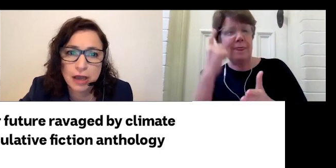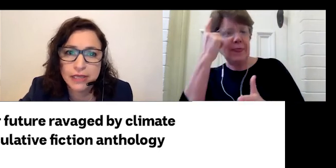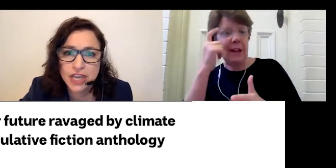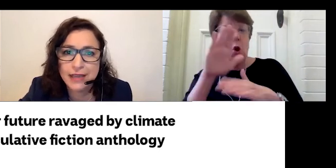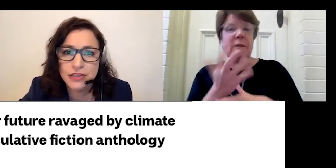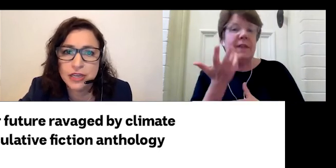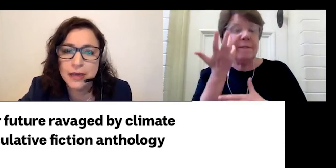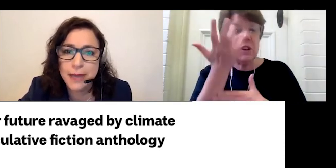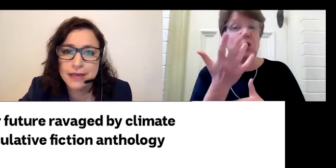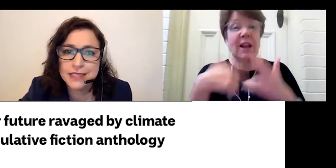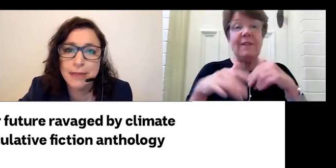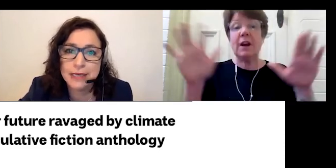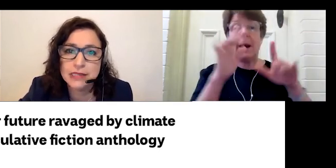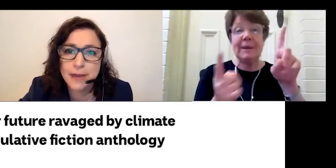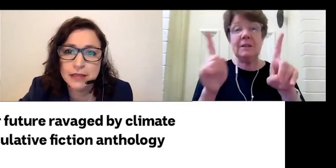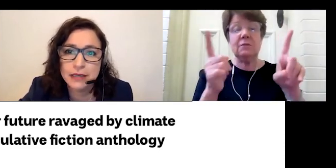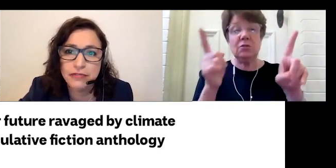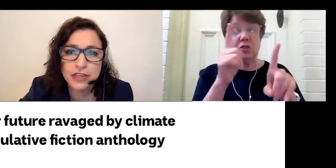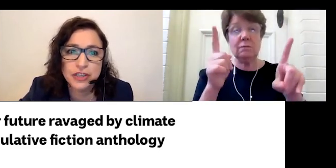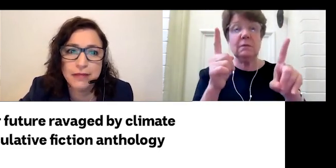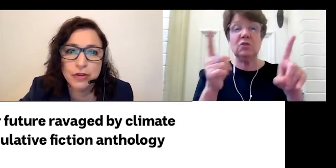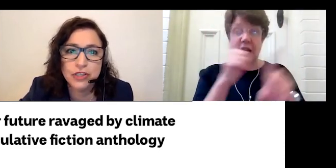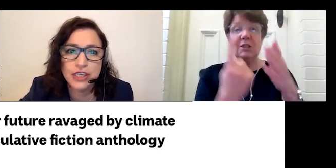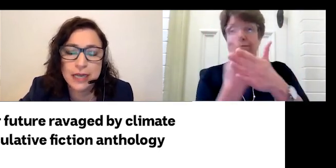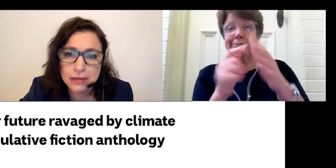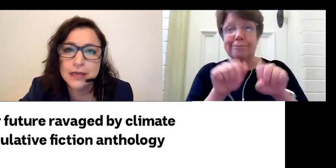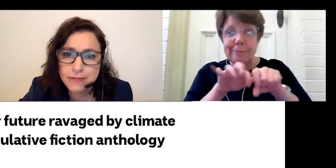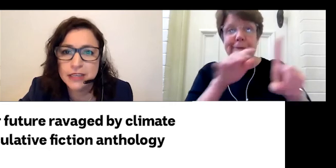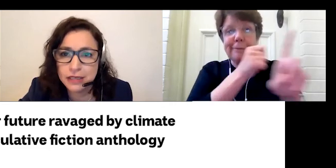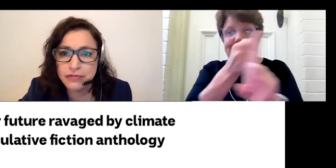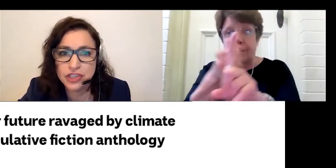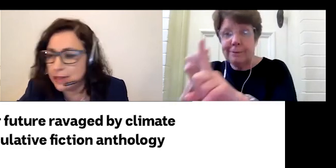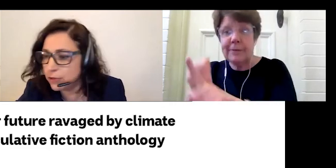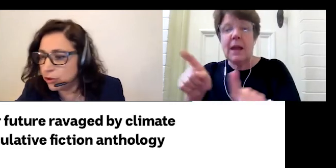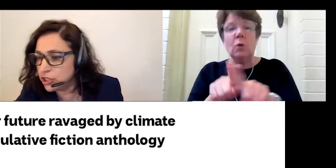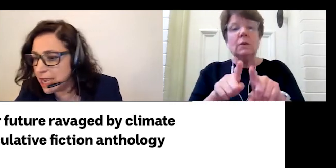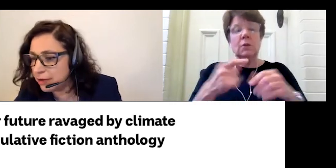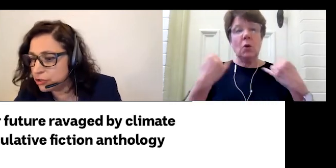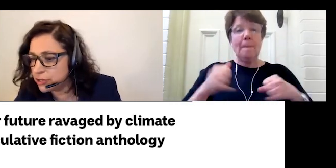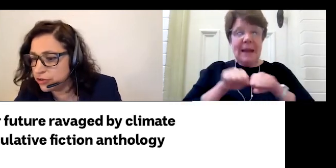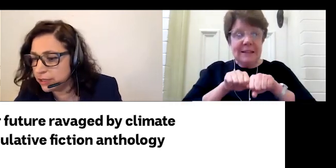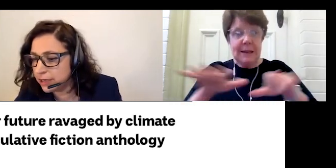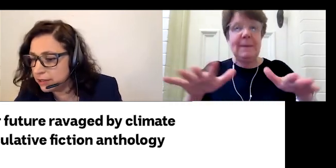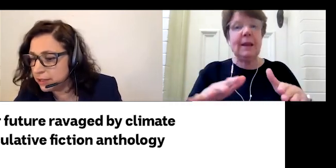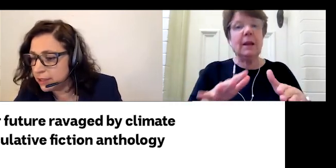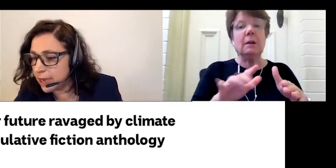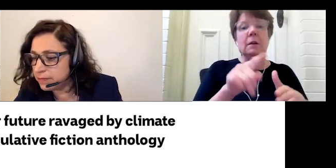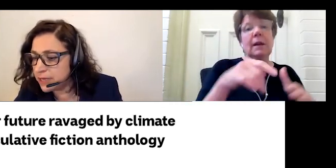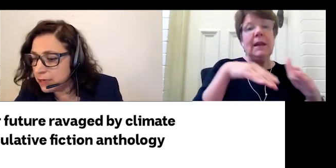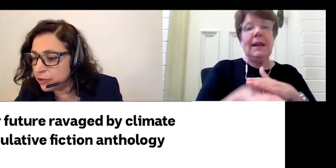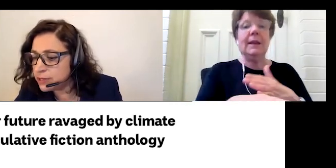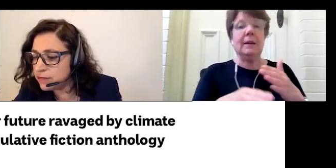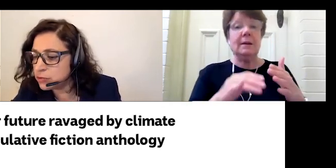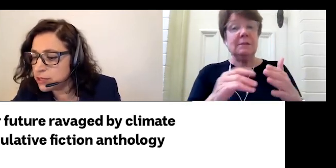by Climate Change. Pandemic is Speculative Fiction Anthology in Speculative Fiction Anthology After Australia.